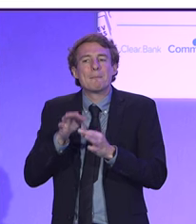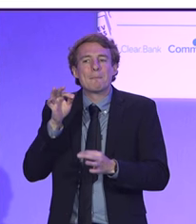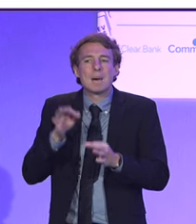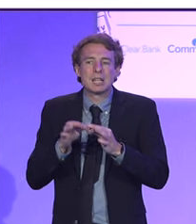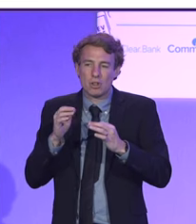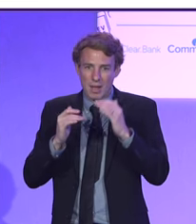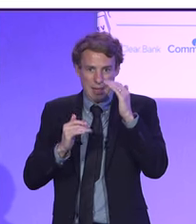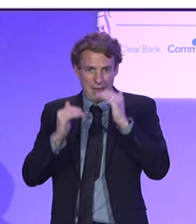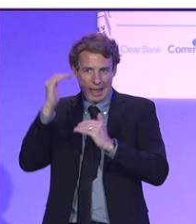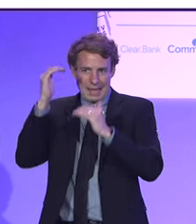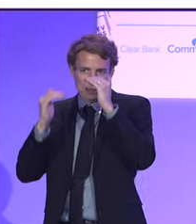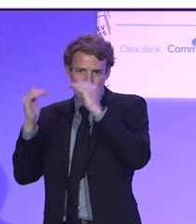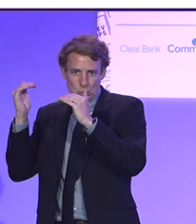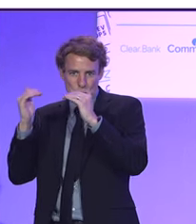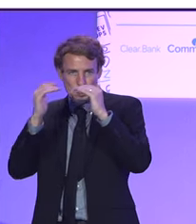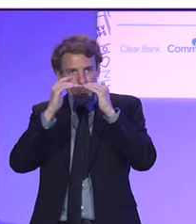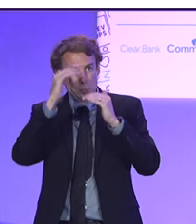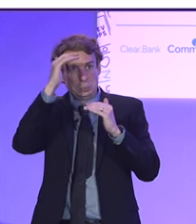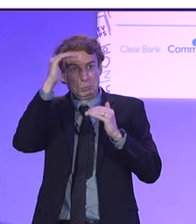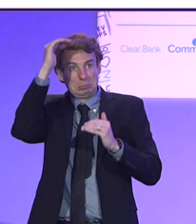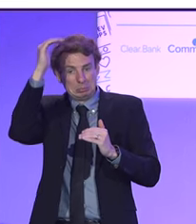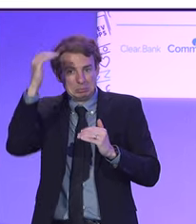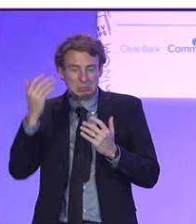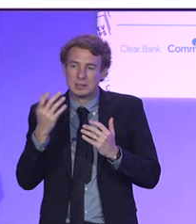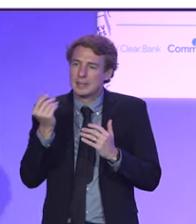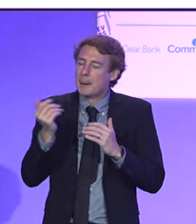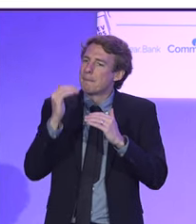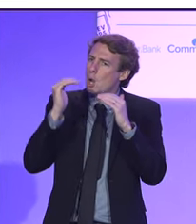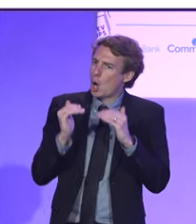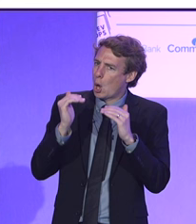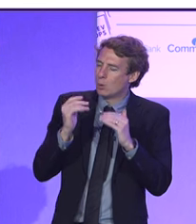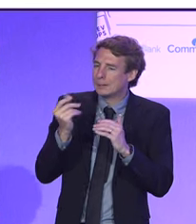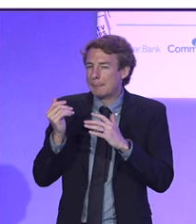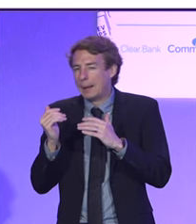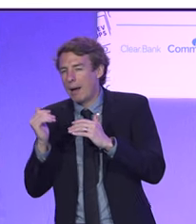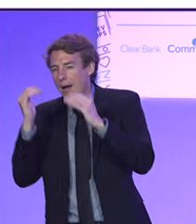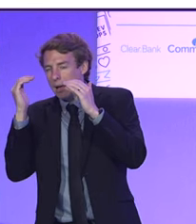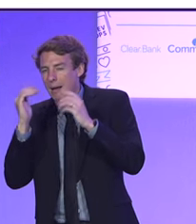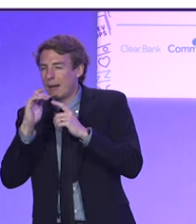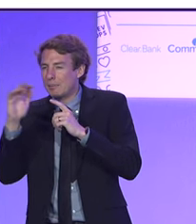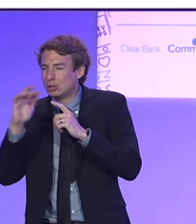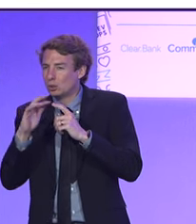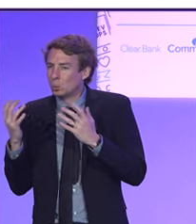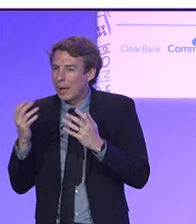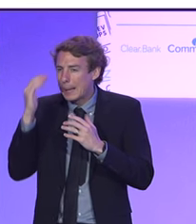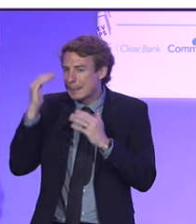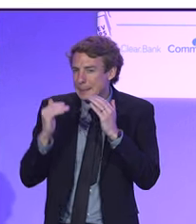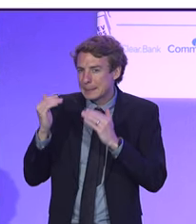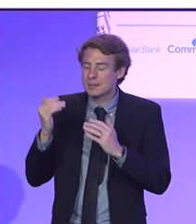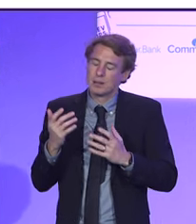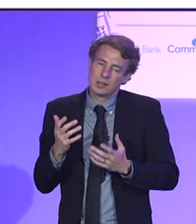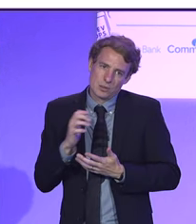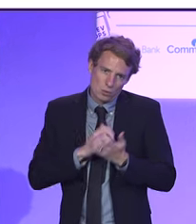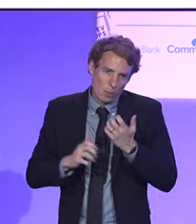the environment than the lower altitude. So this is why it's a bit difficult to calculate this.